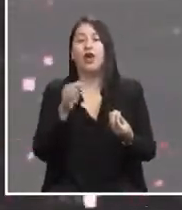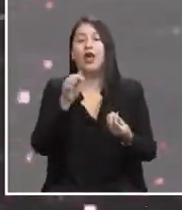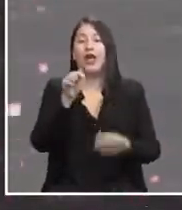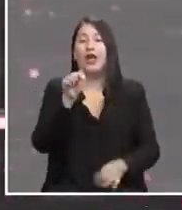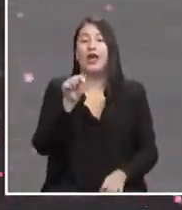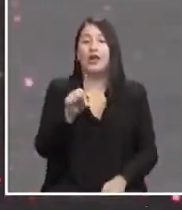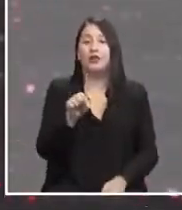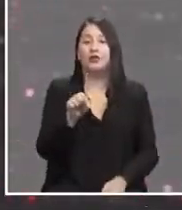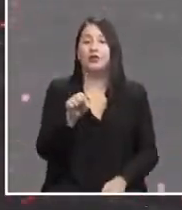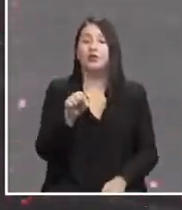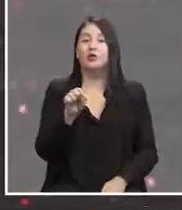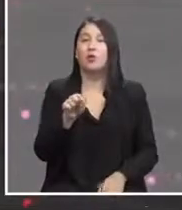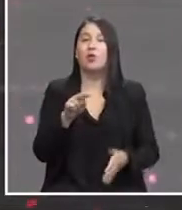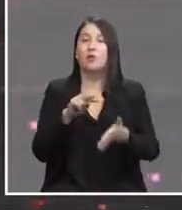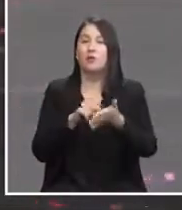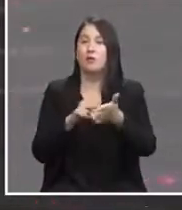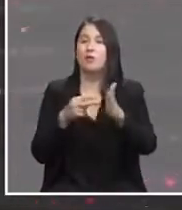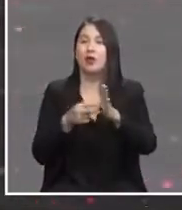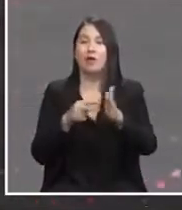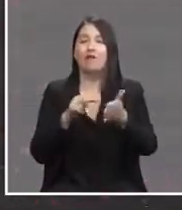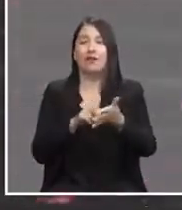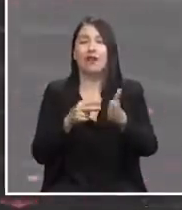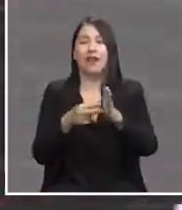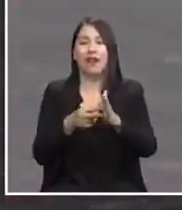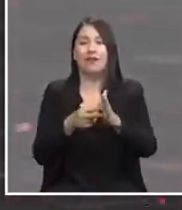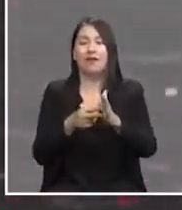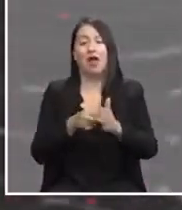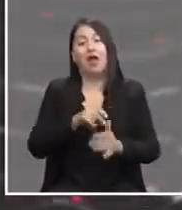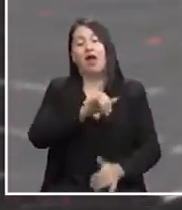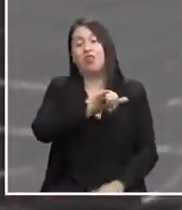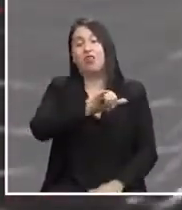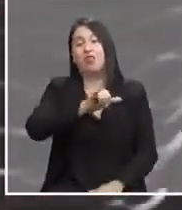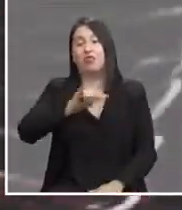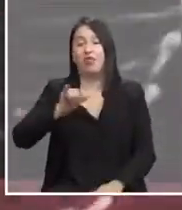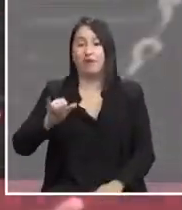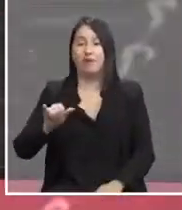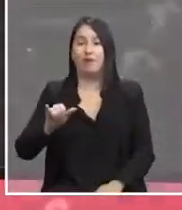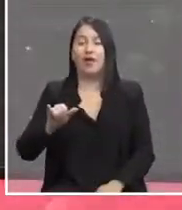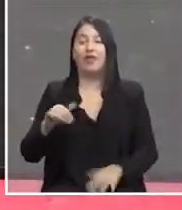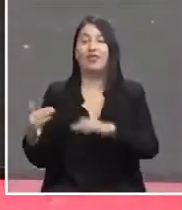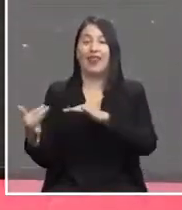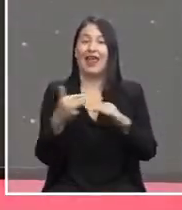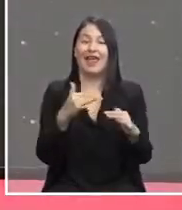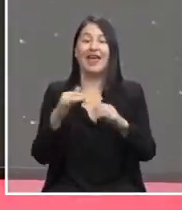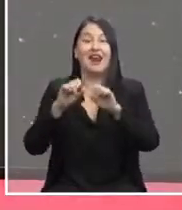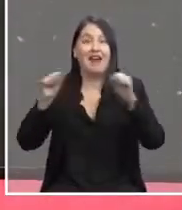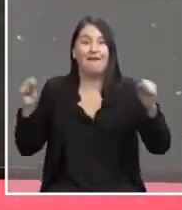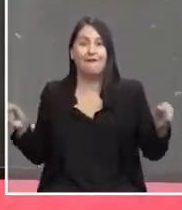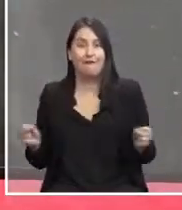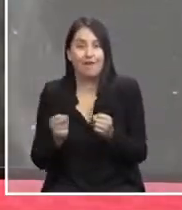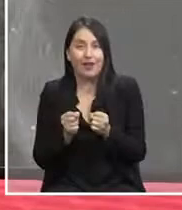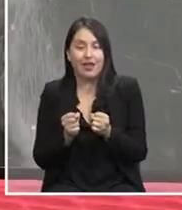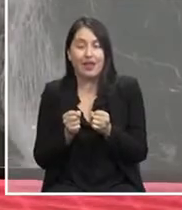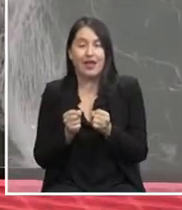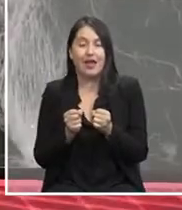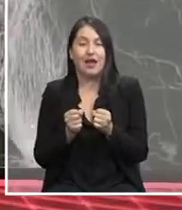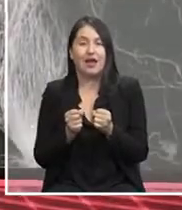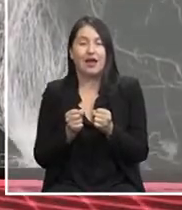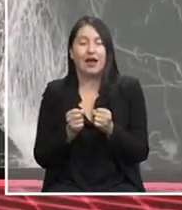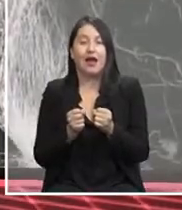especially after the Cold War. Because after the Cold War, during that globalization, you have the globalization, everybody thinks